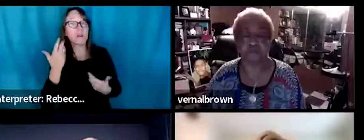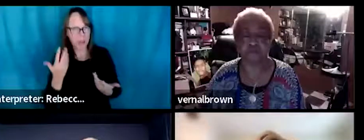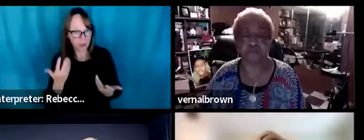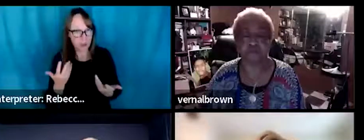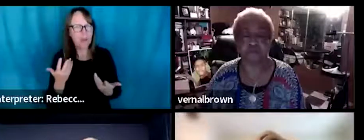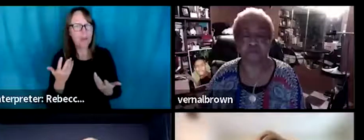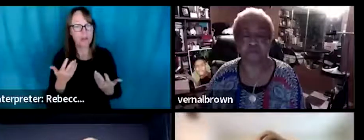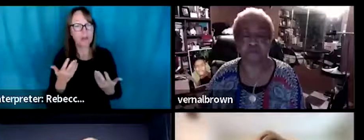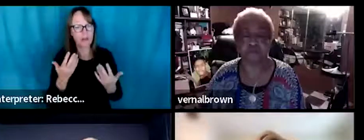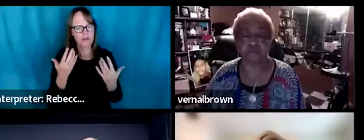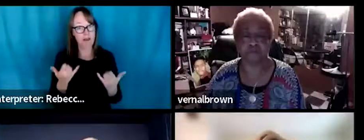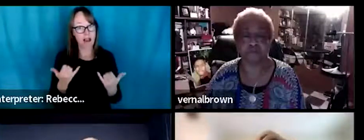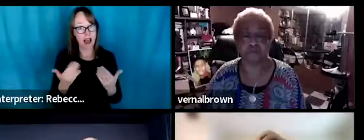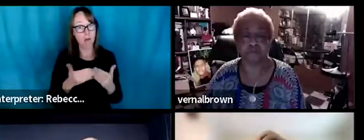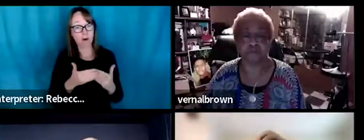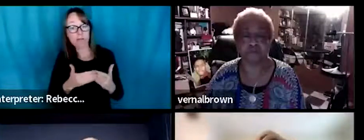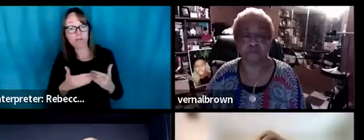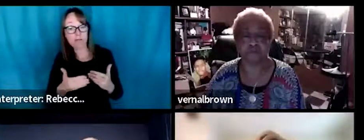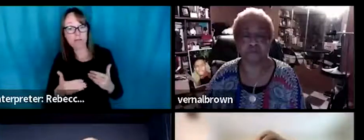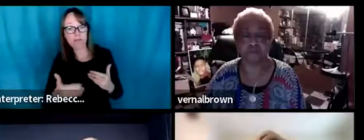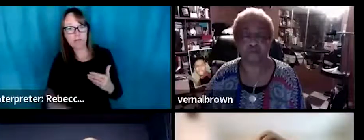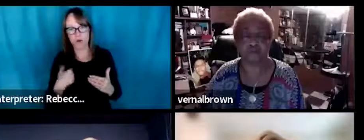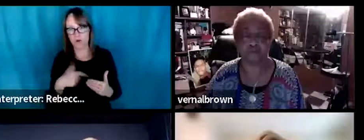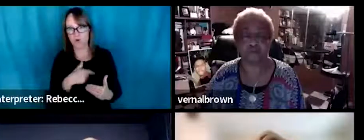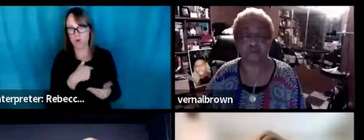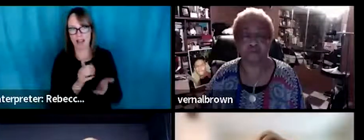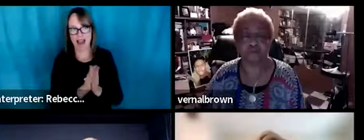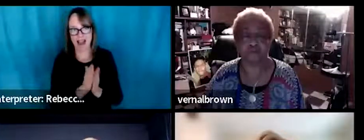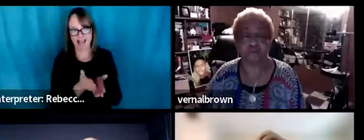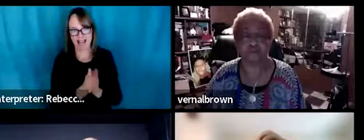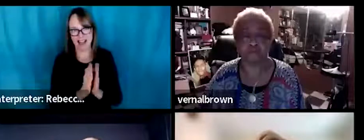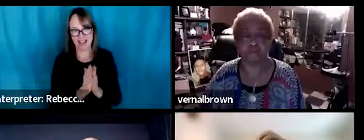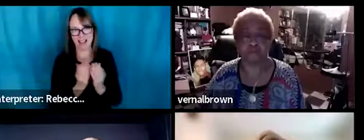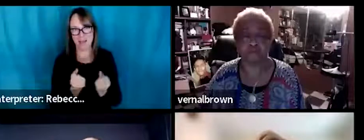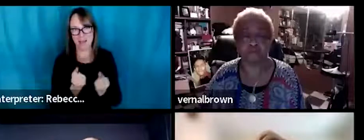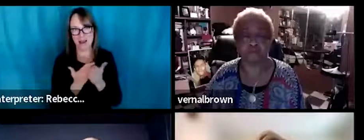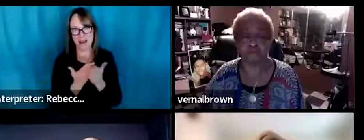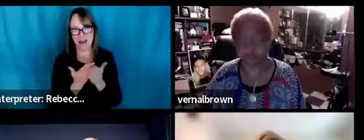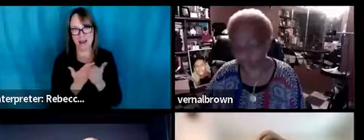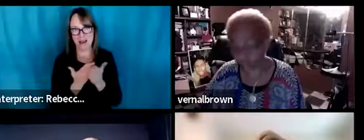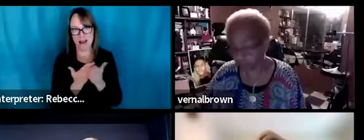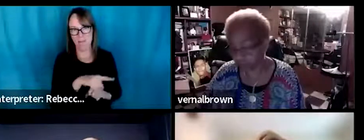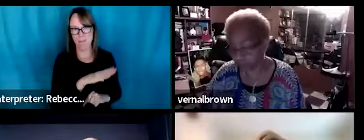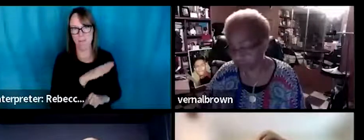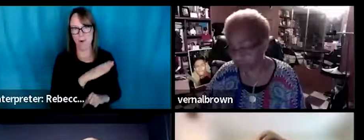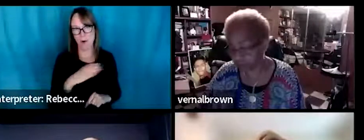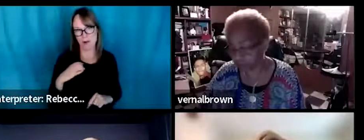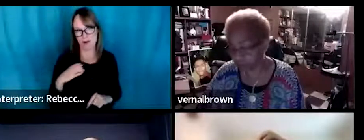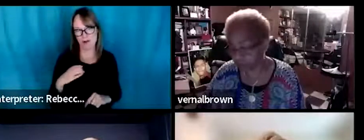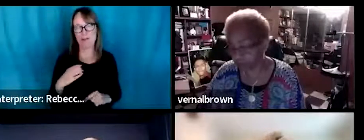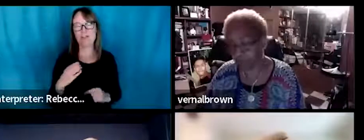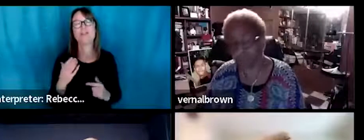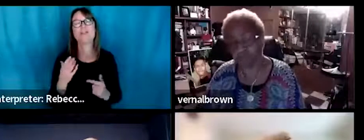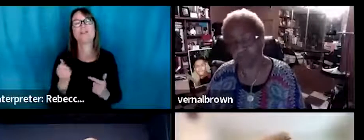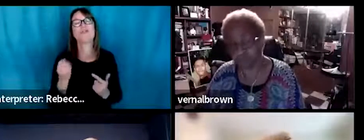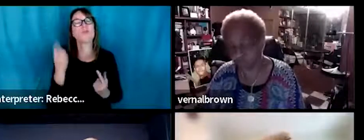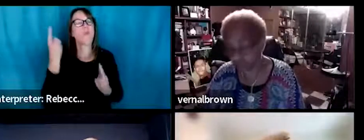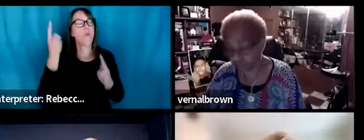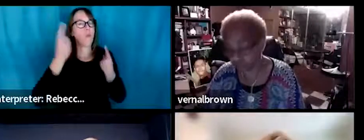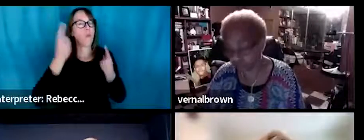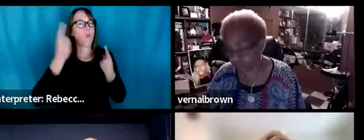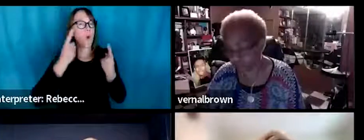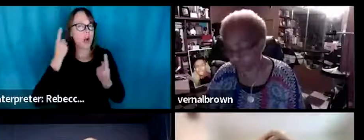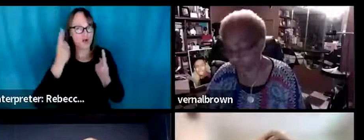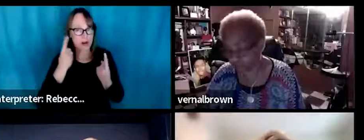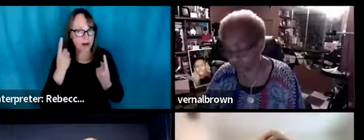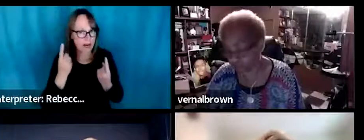We ask a lot of our board, and what we're trying to do is just figure out where that pour over amount line is so